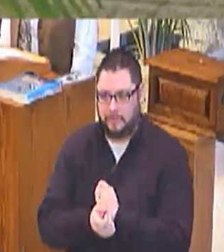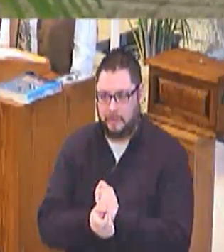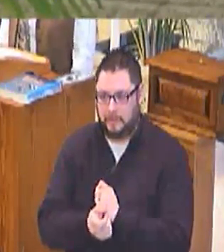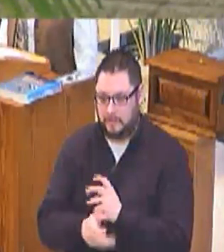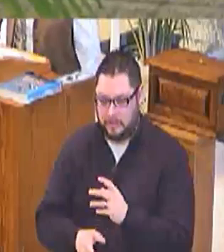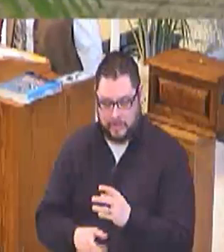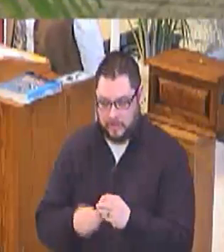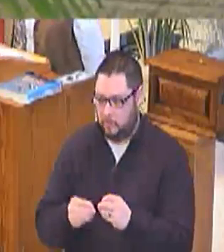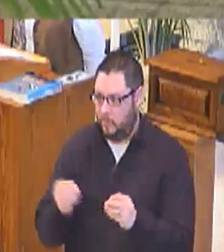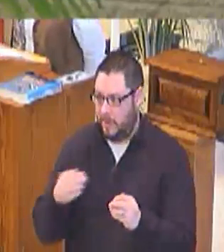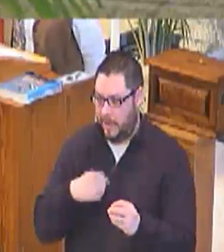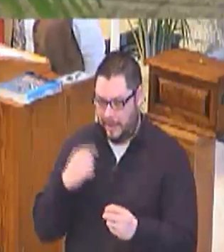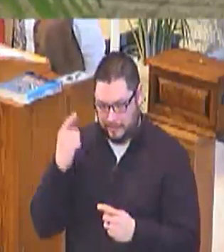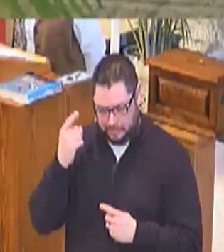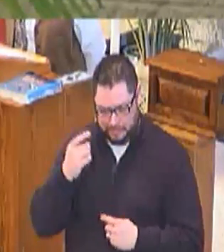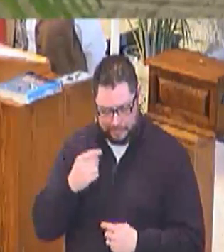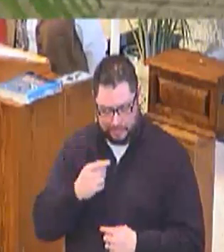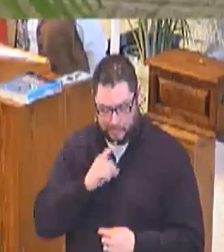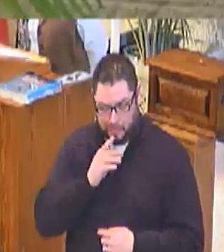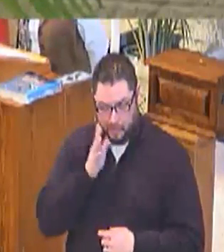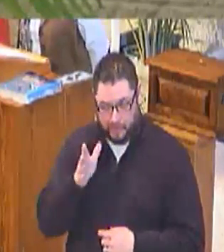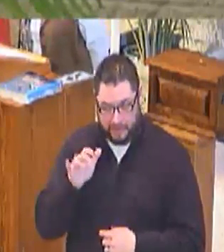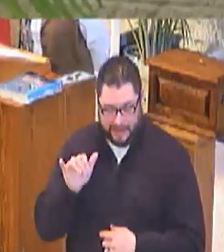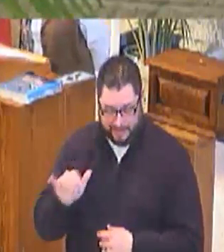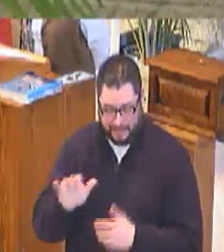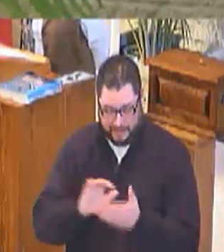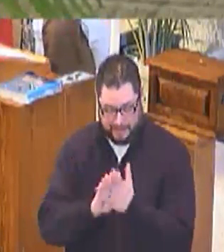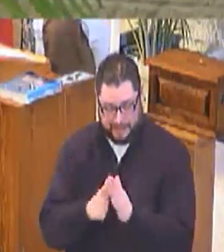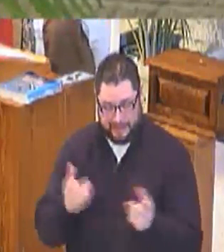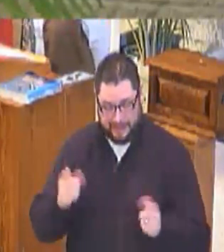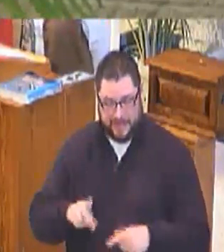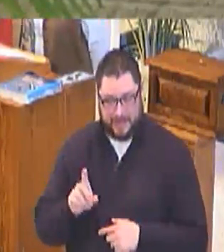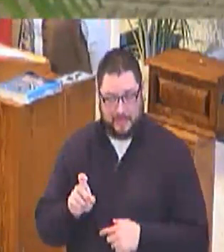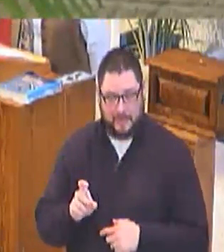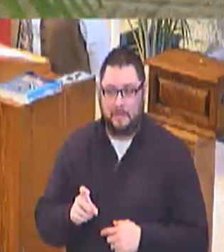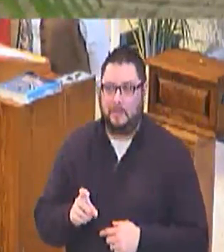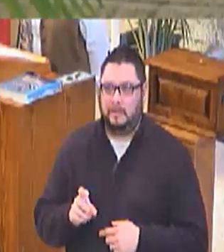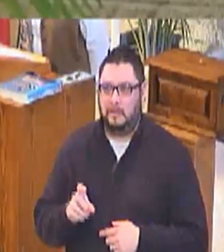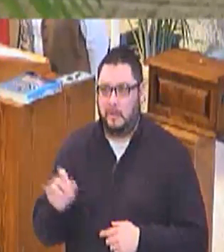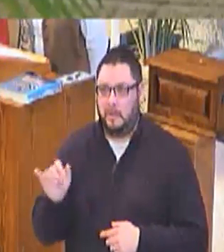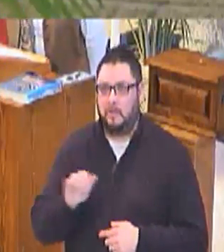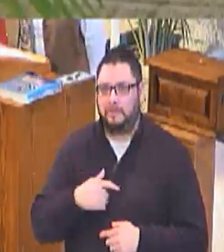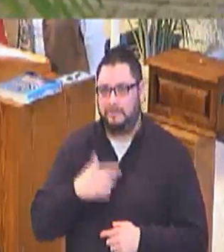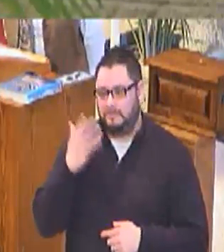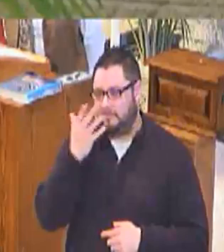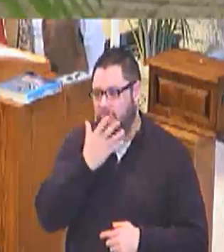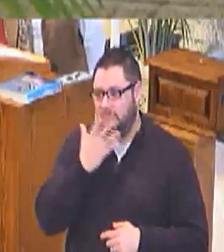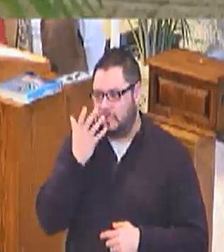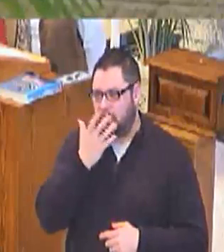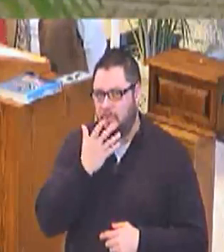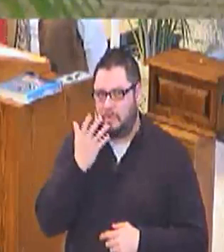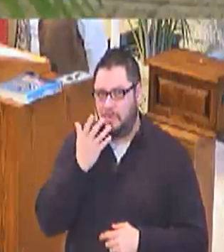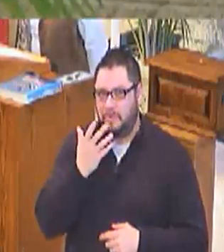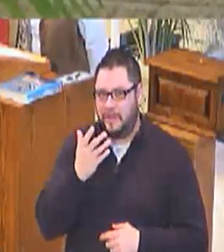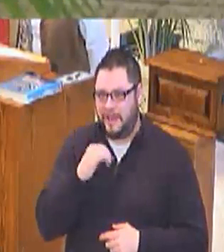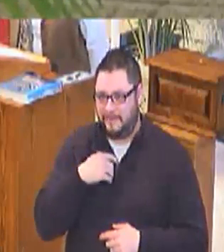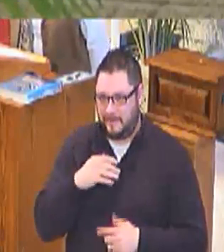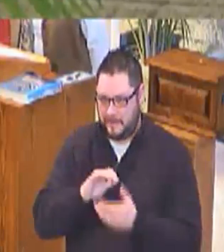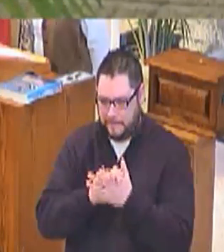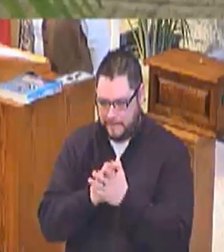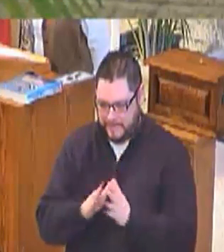wonder if there will ever be peace in our world. Yet I am also familiar with a deep